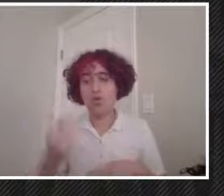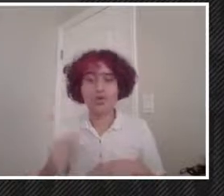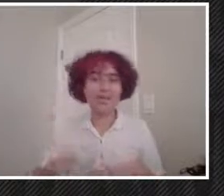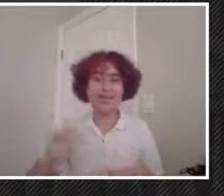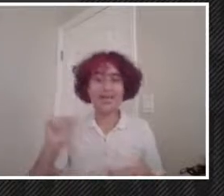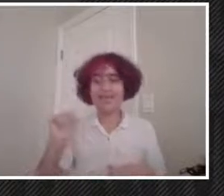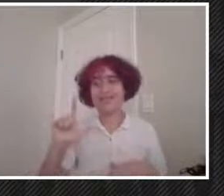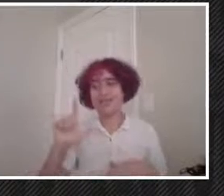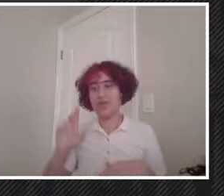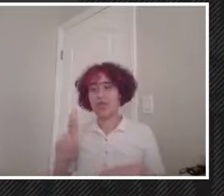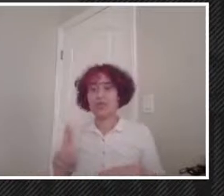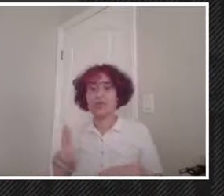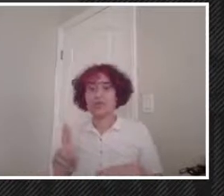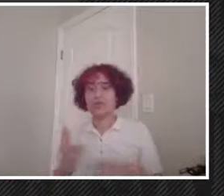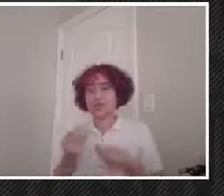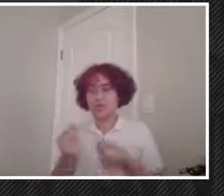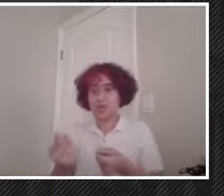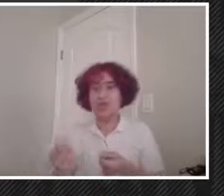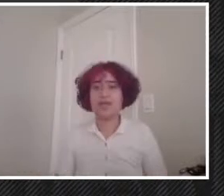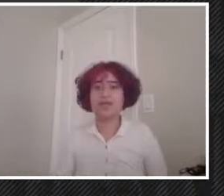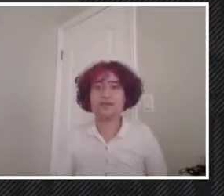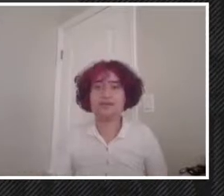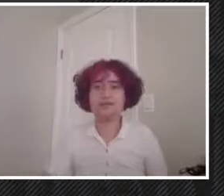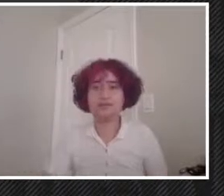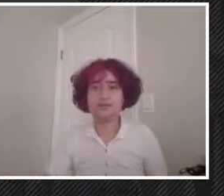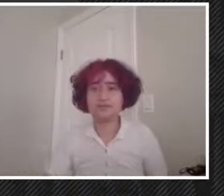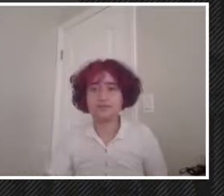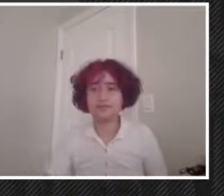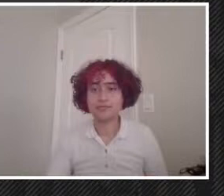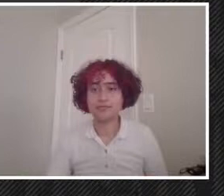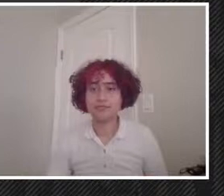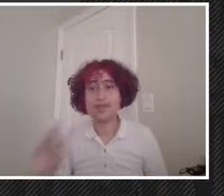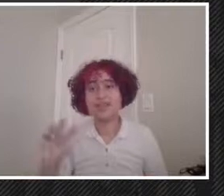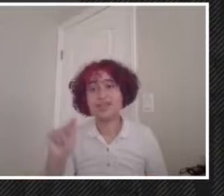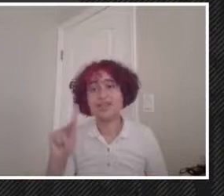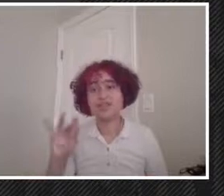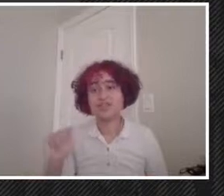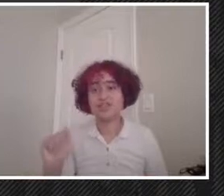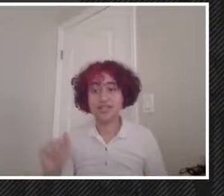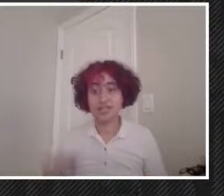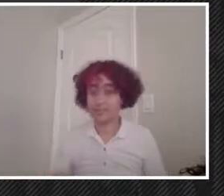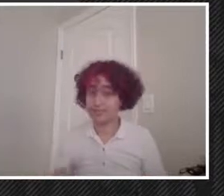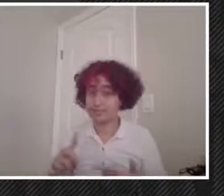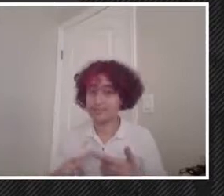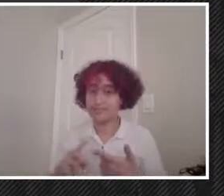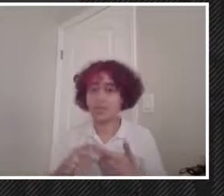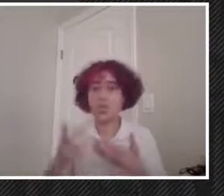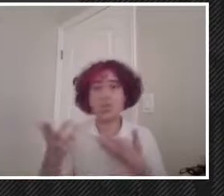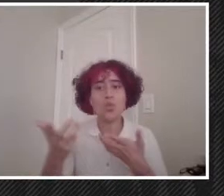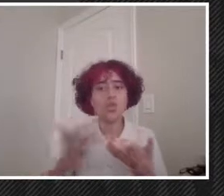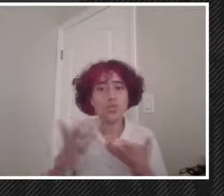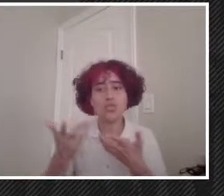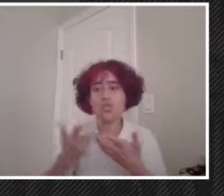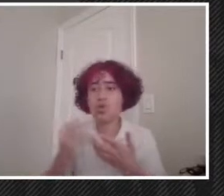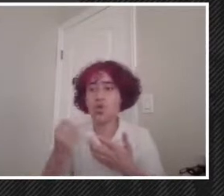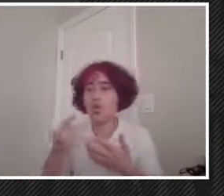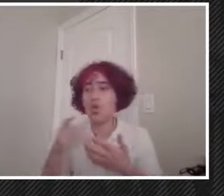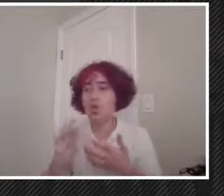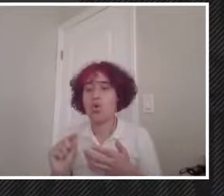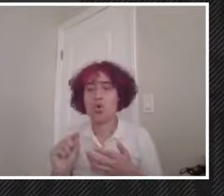donate. Dashika. Relational organizing. Have conversations with the people you know,